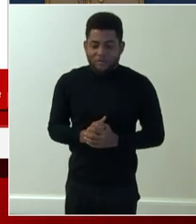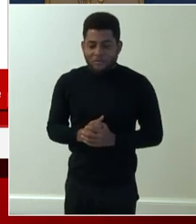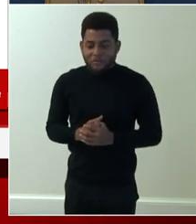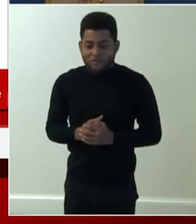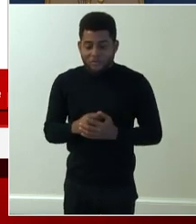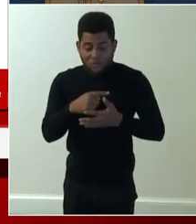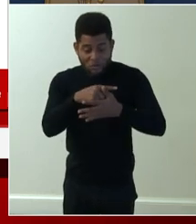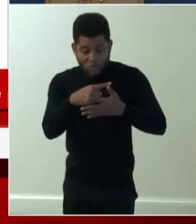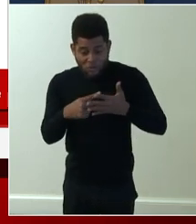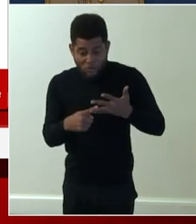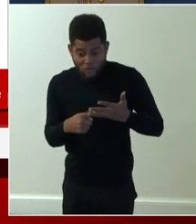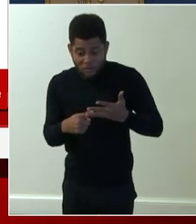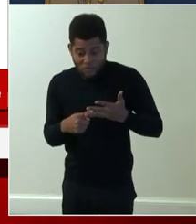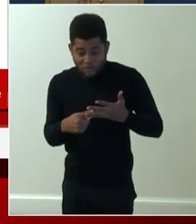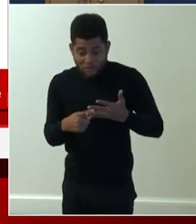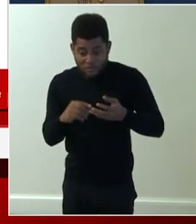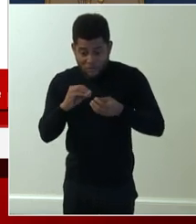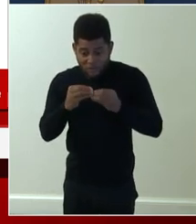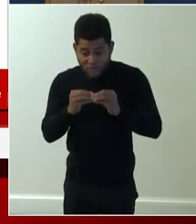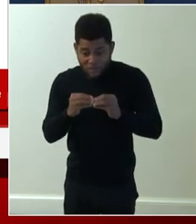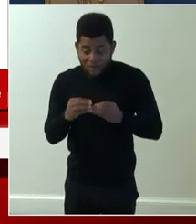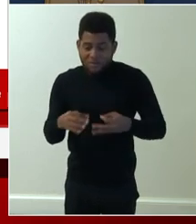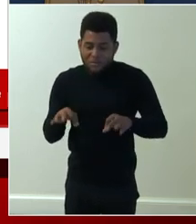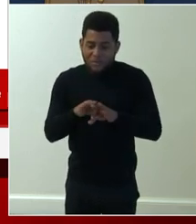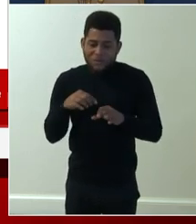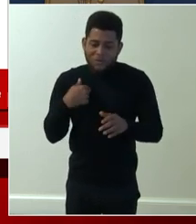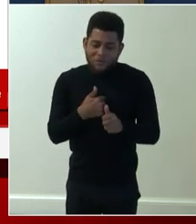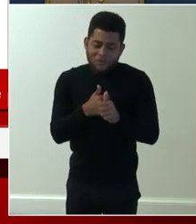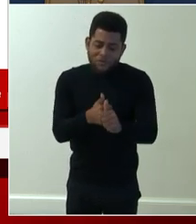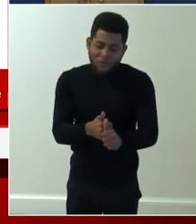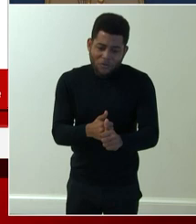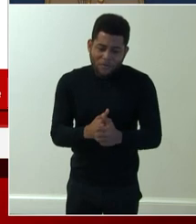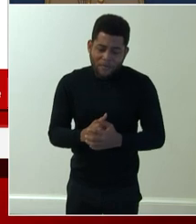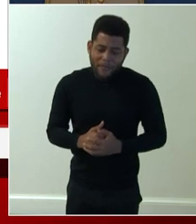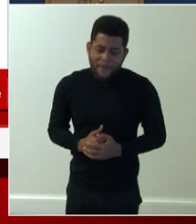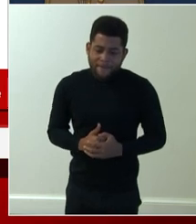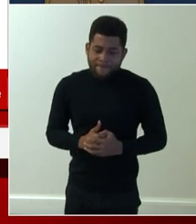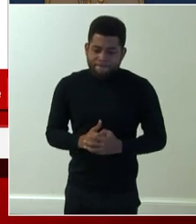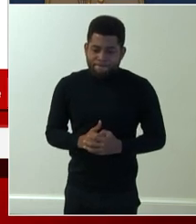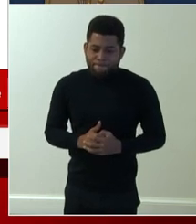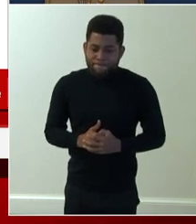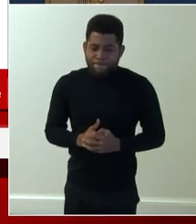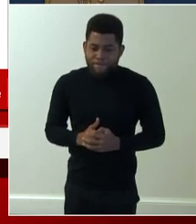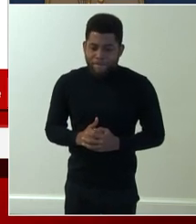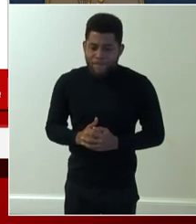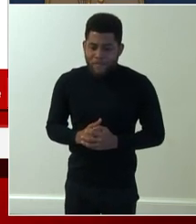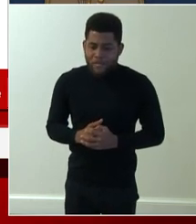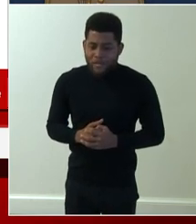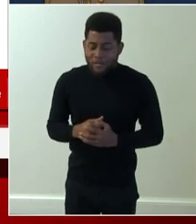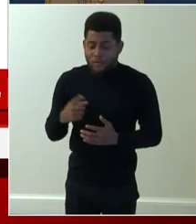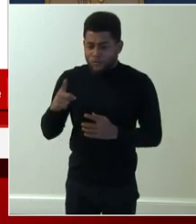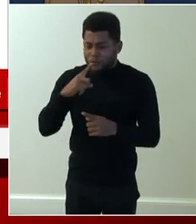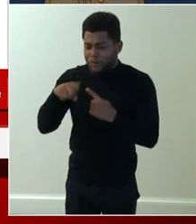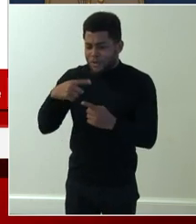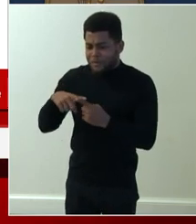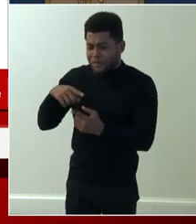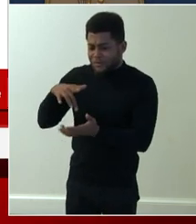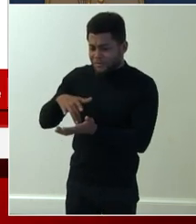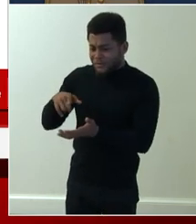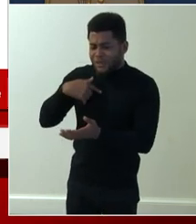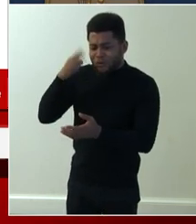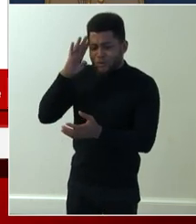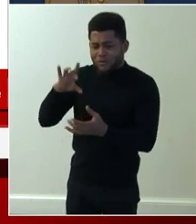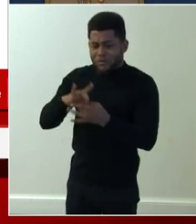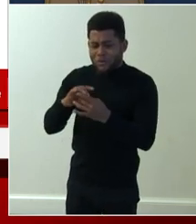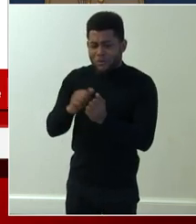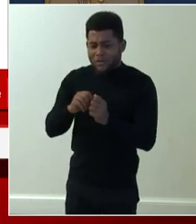are very critical to what we're following. Can you talk about this also a little bit more? I know it's kind of mentioned here, but in terms of the spread, or